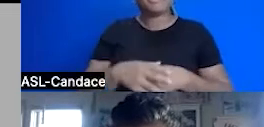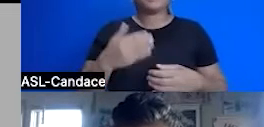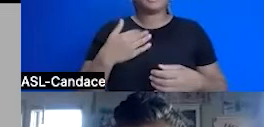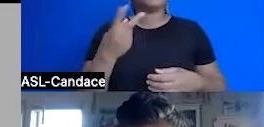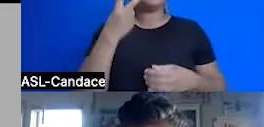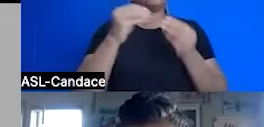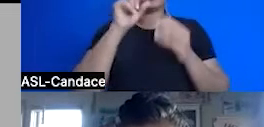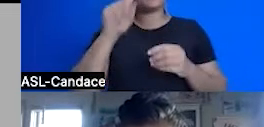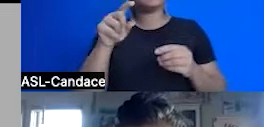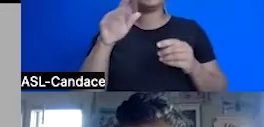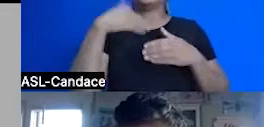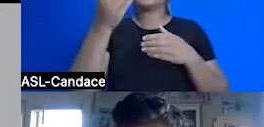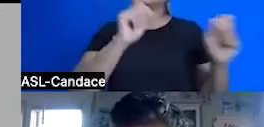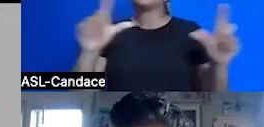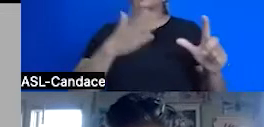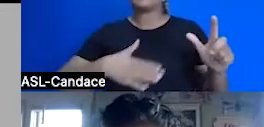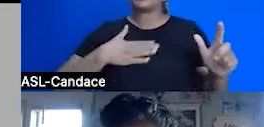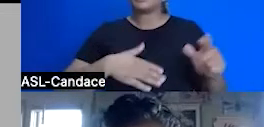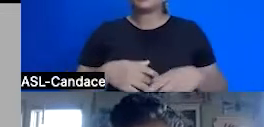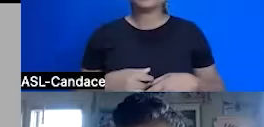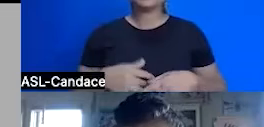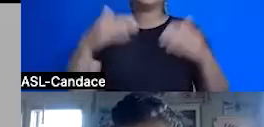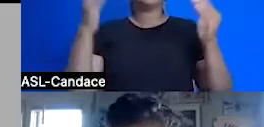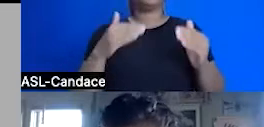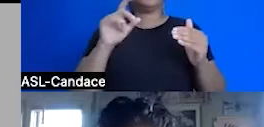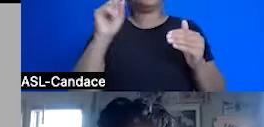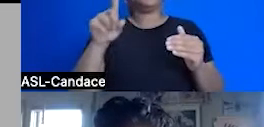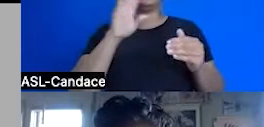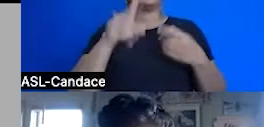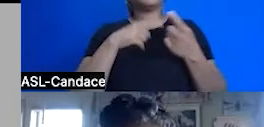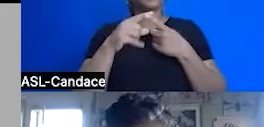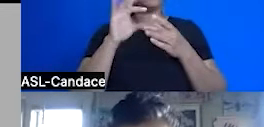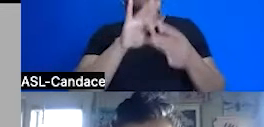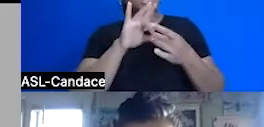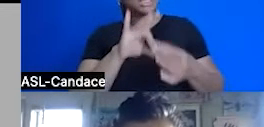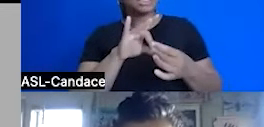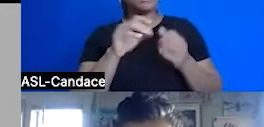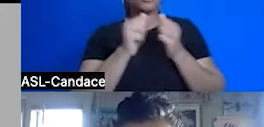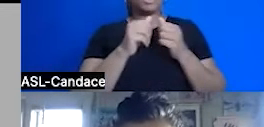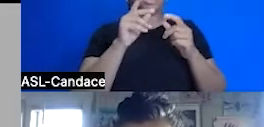that really deal with kind of the relationship that the filmmaker has toward their participants and their story.